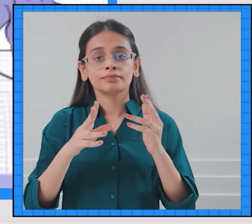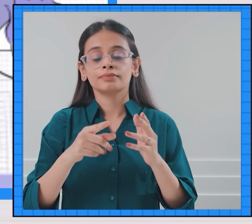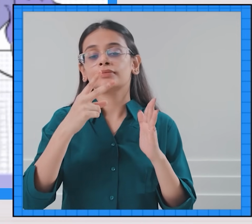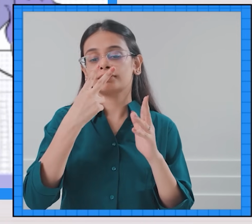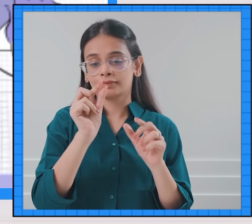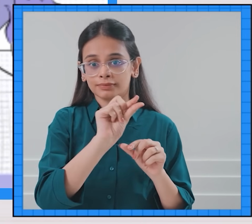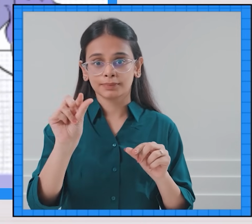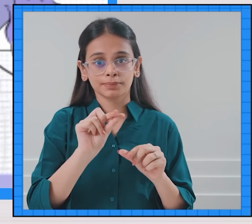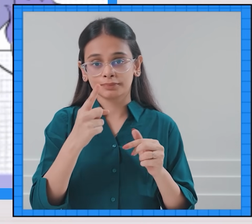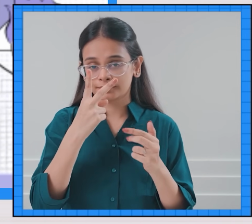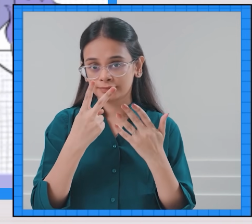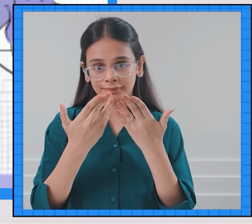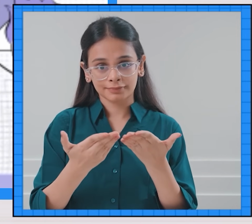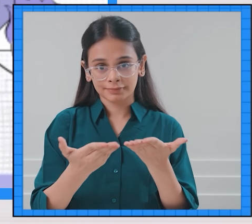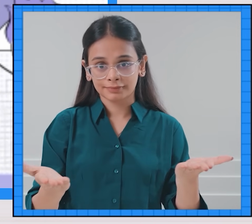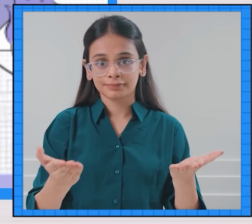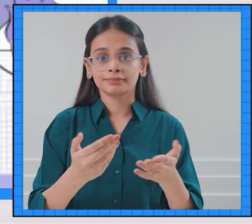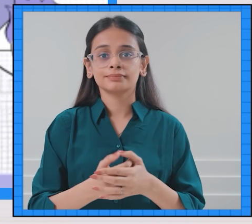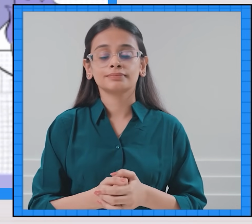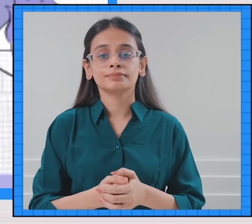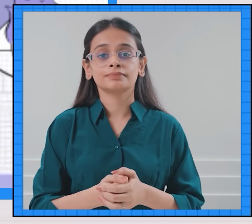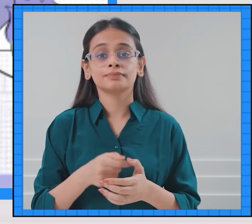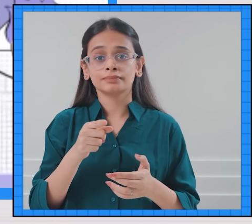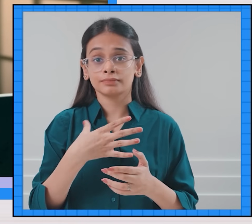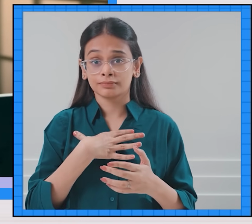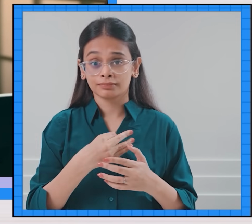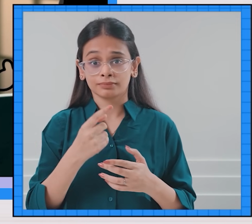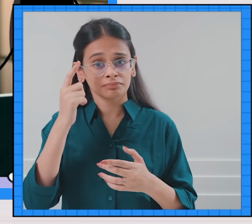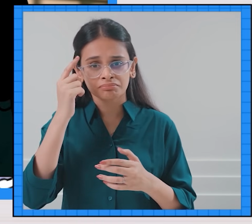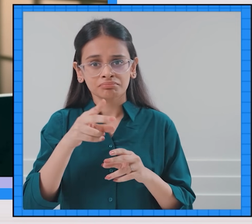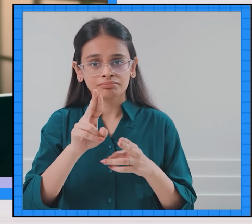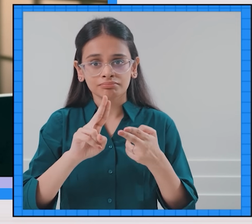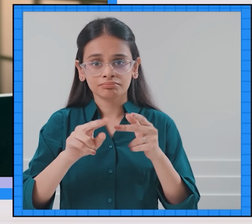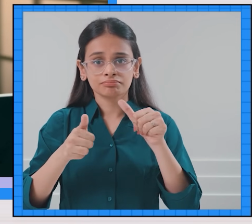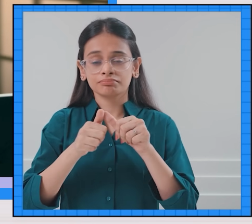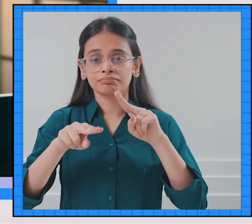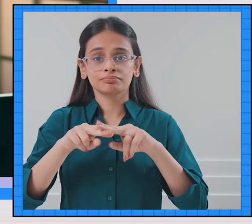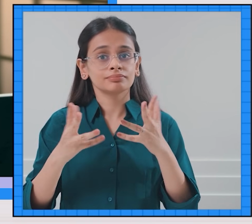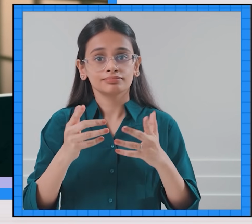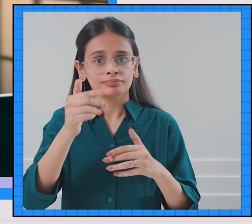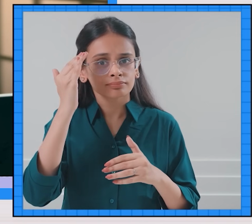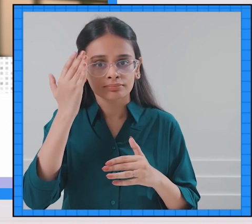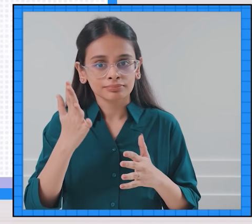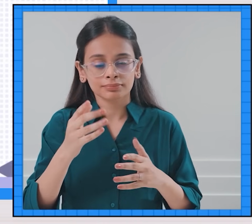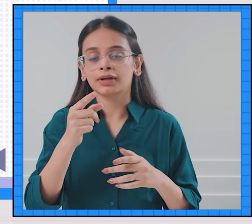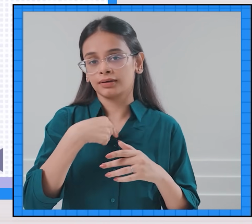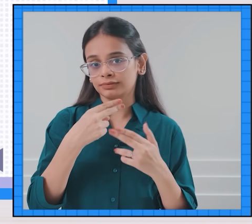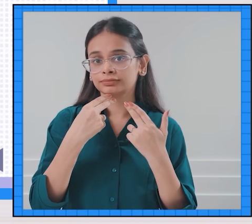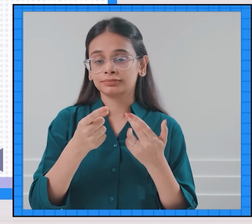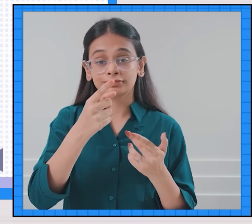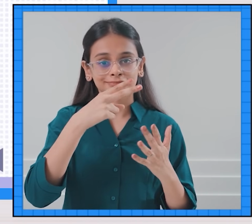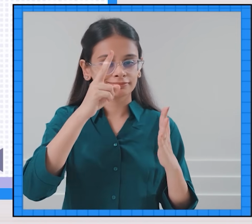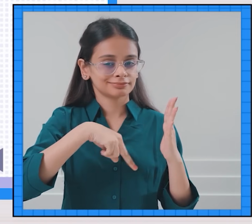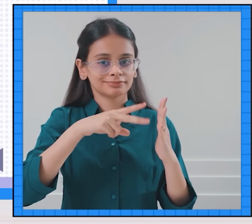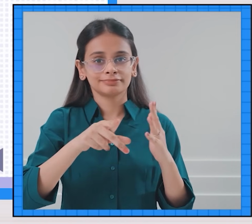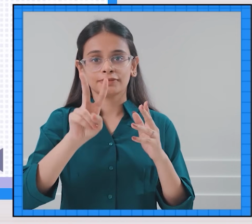positions are hedged and bring in very little risk. If you're not familiar with arbitrage funds, then I would encourage you to read this chapter